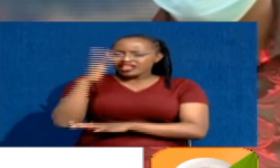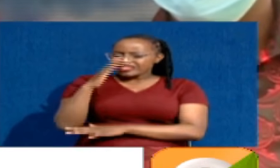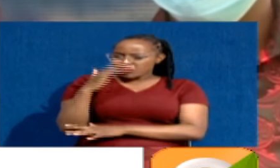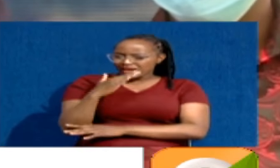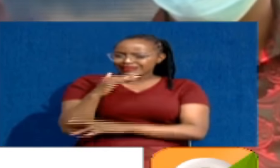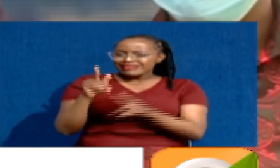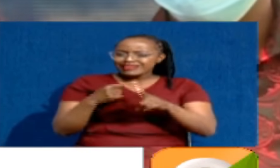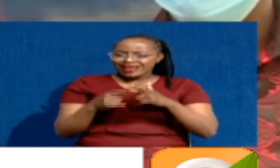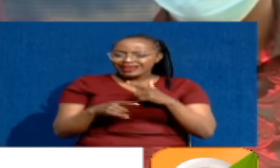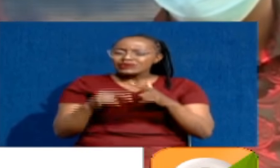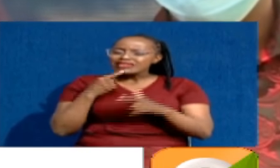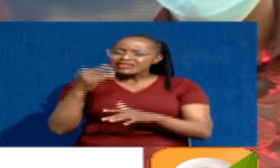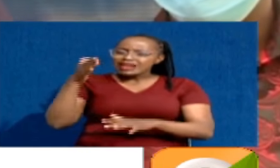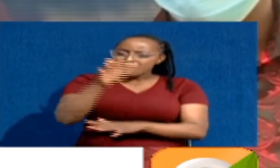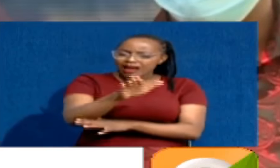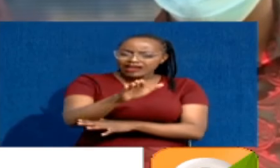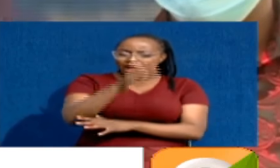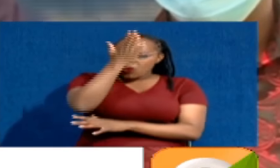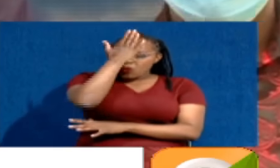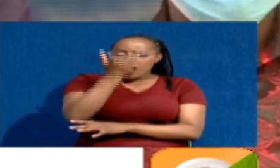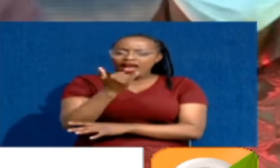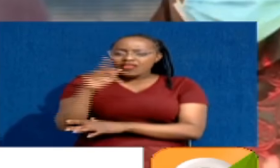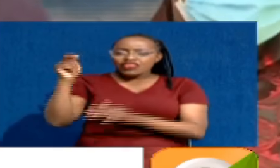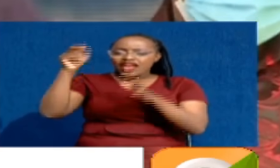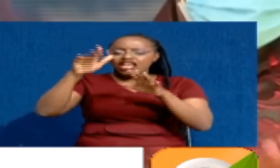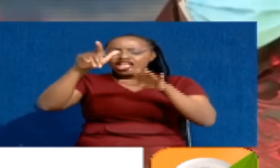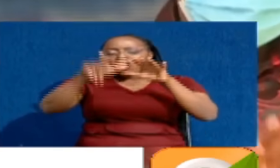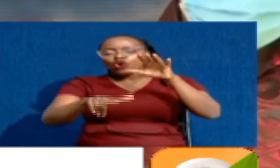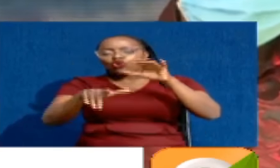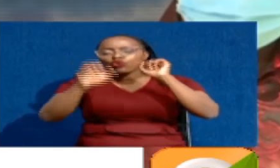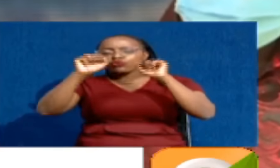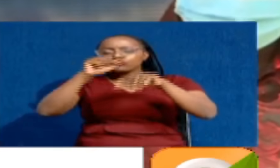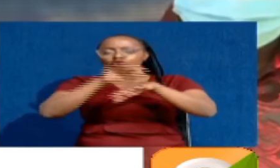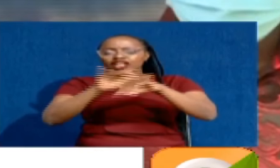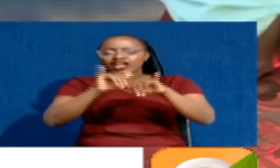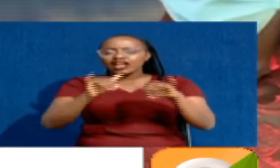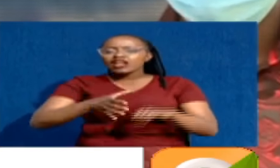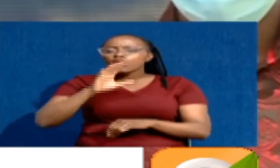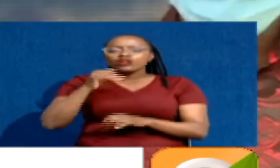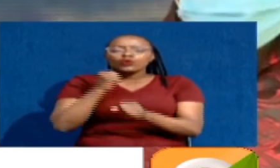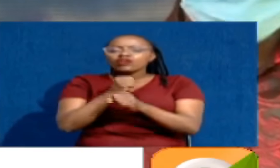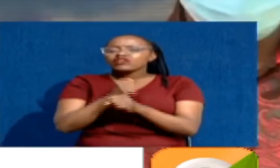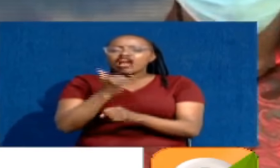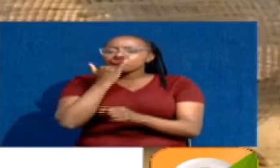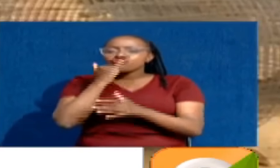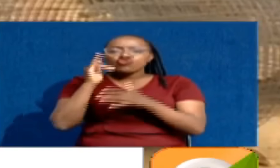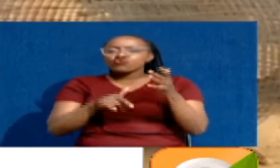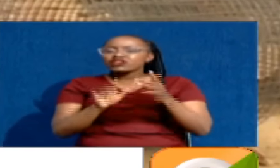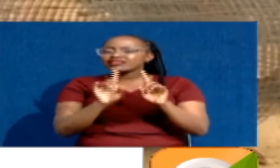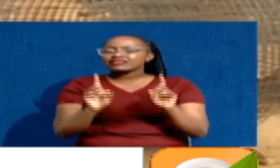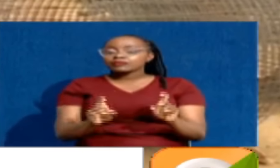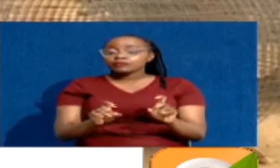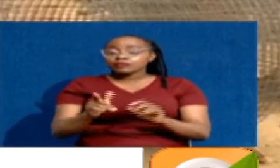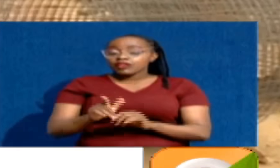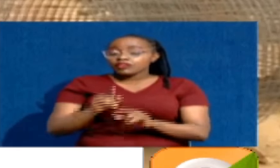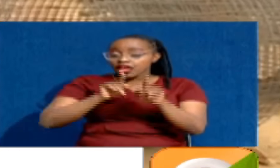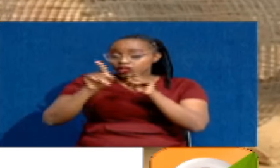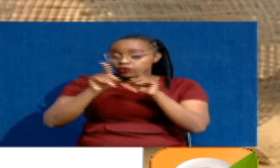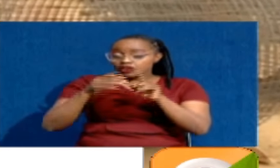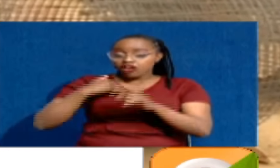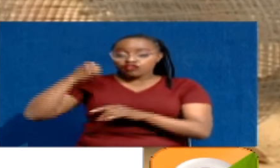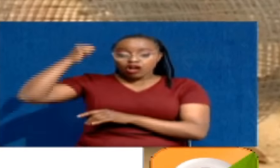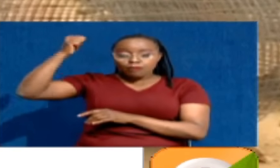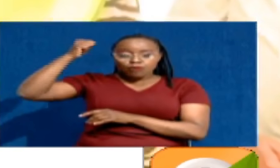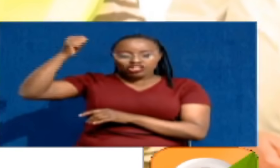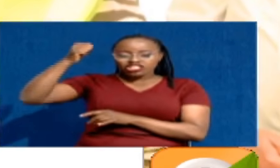tumesema irudi, ndiyo wananchi huku chini waweze kupata maji safi, tumekosea wapi wenzangu? His tour was laced with political